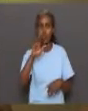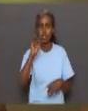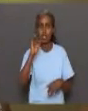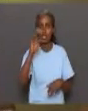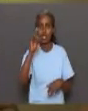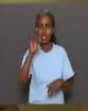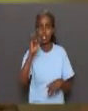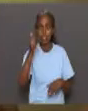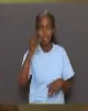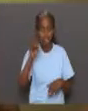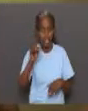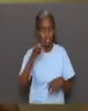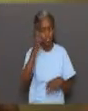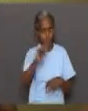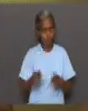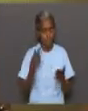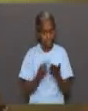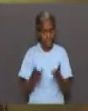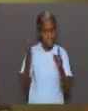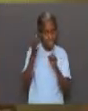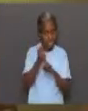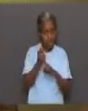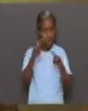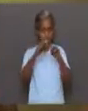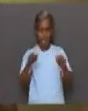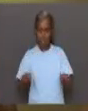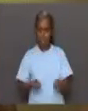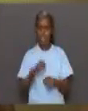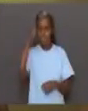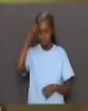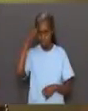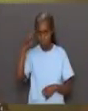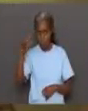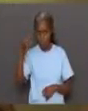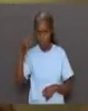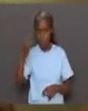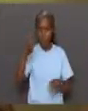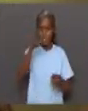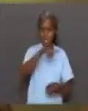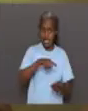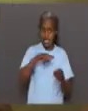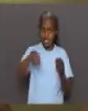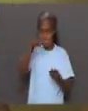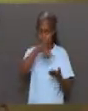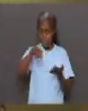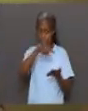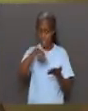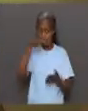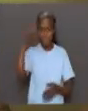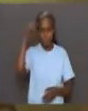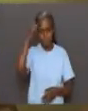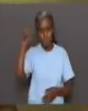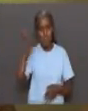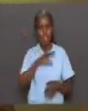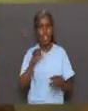geometry. This includes triangle theory, circle theory,